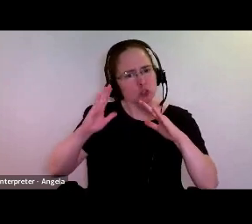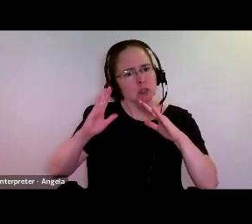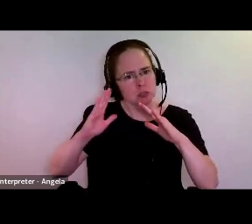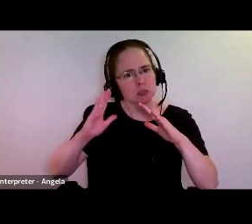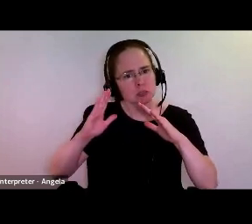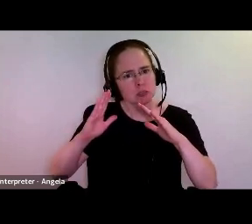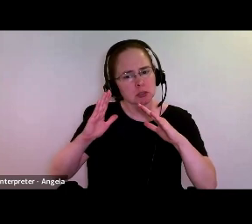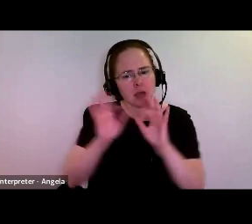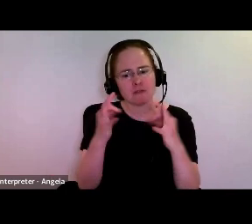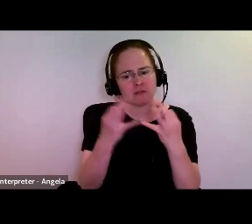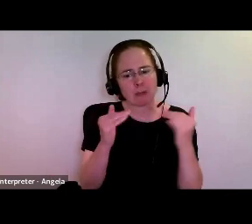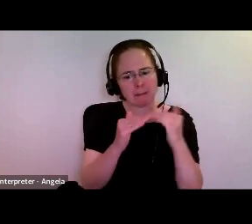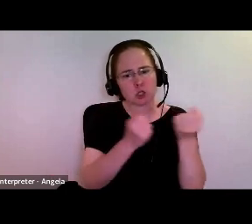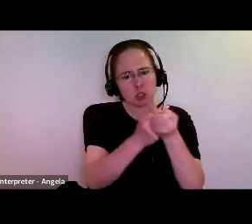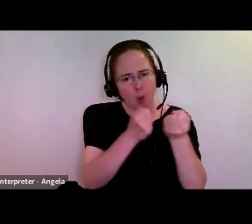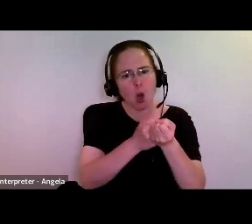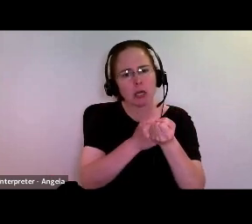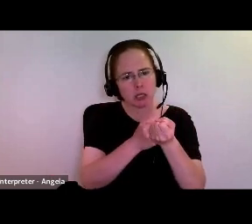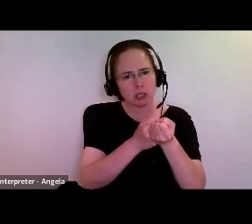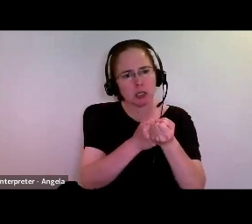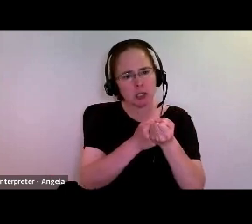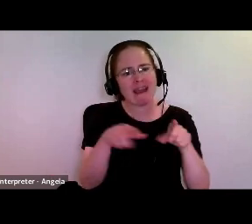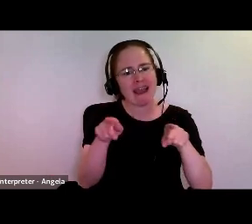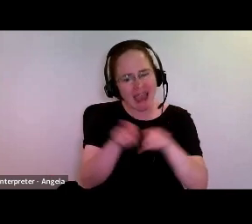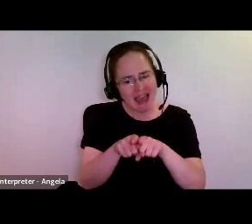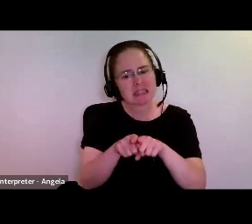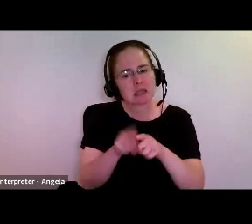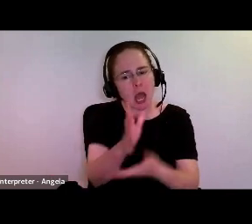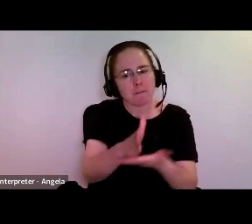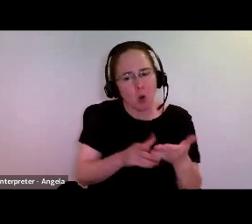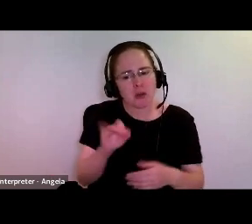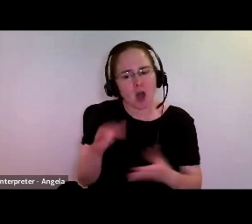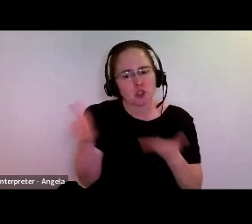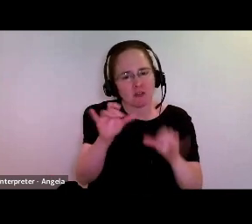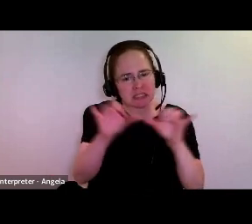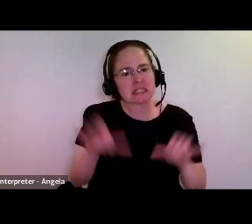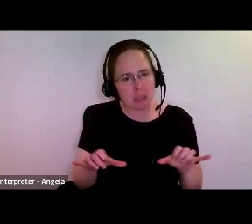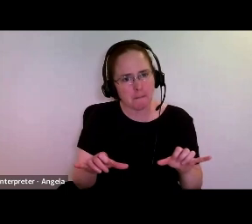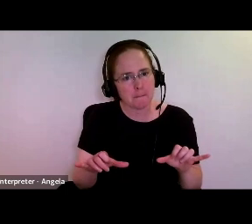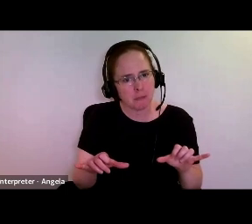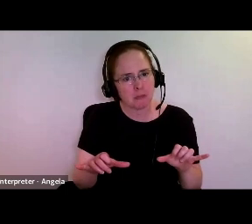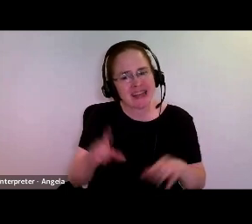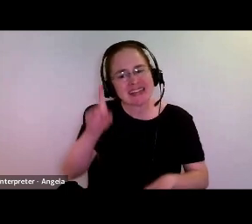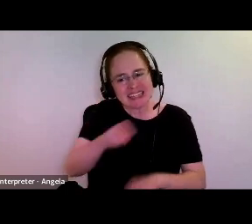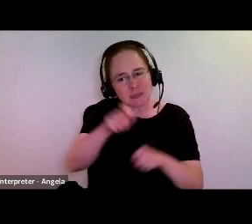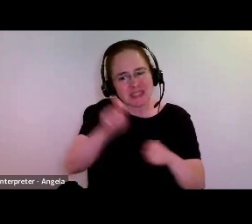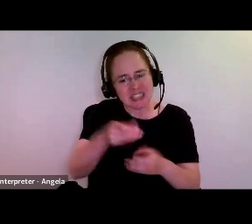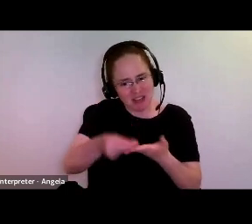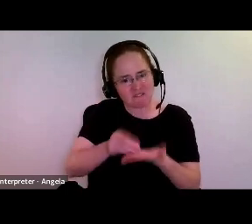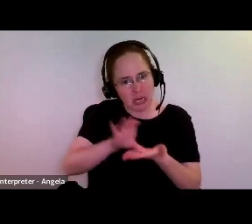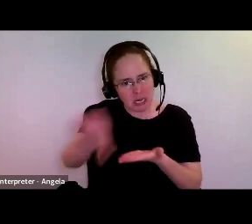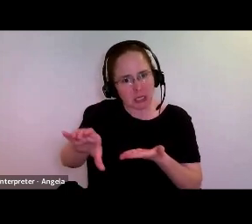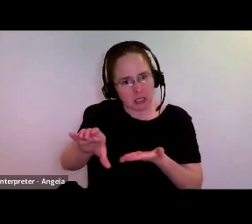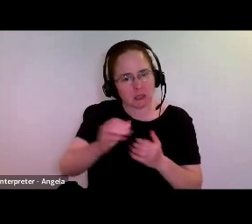to family peer support as a component of the service system that needs specific funding,